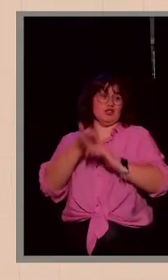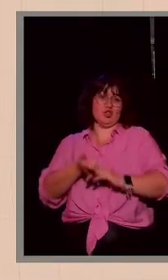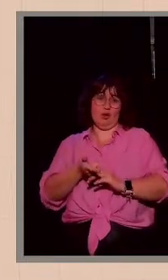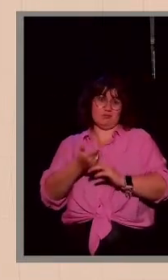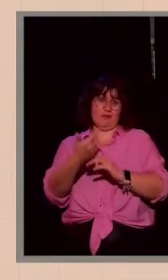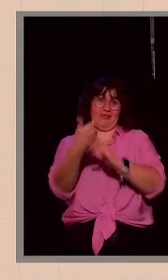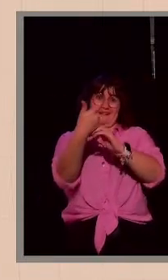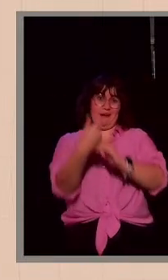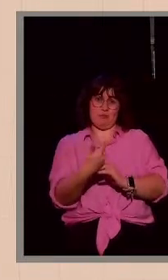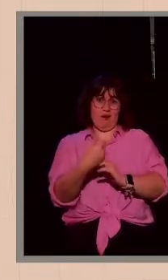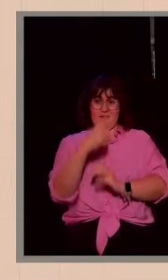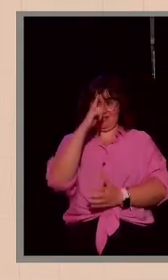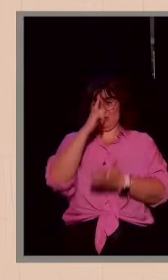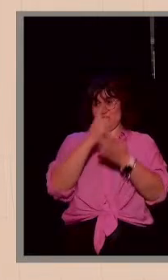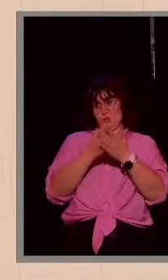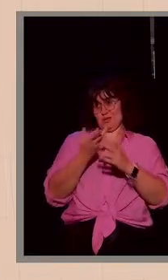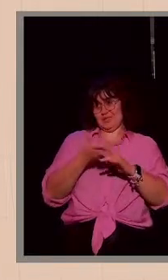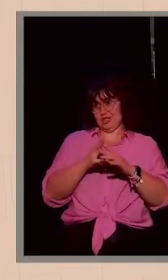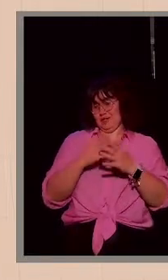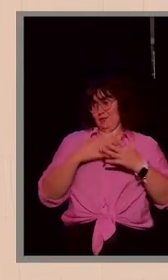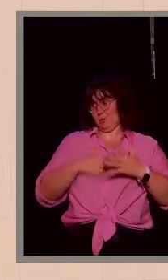can be your decision,